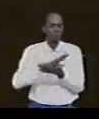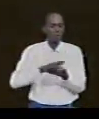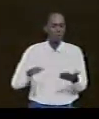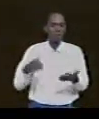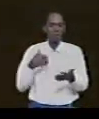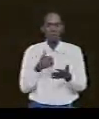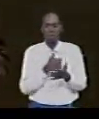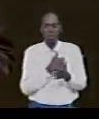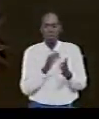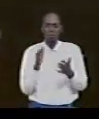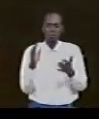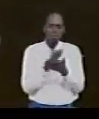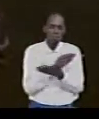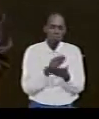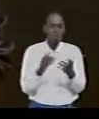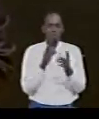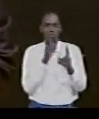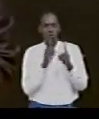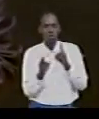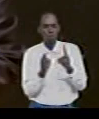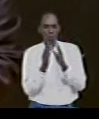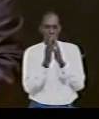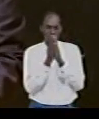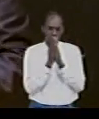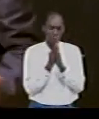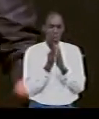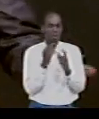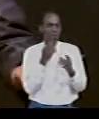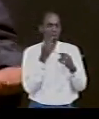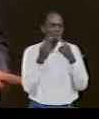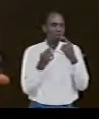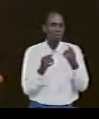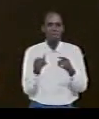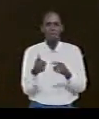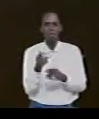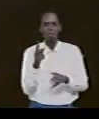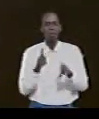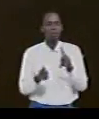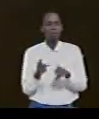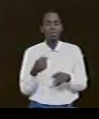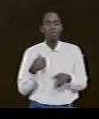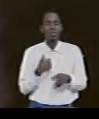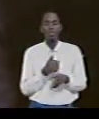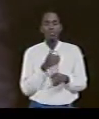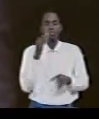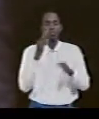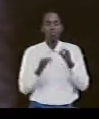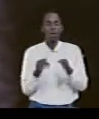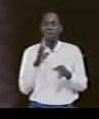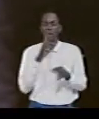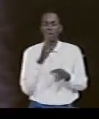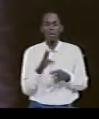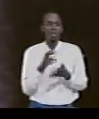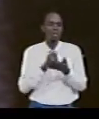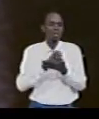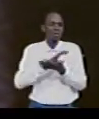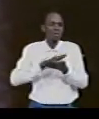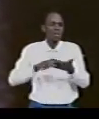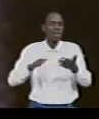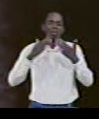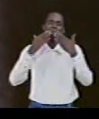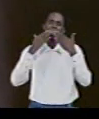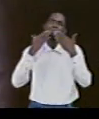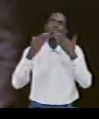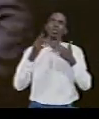we preach about, we pray about, and we tell other people? If we're sanctified, thank God for somebody who is able